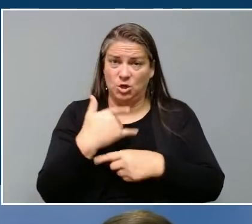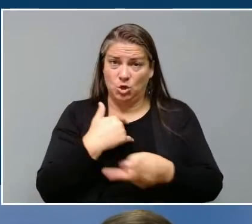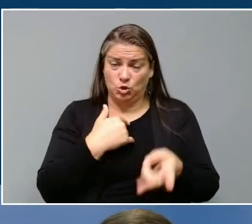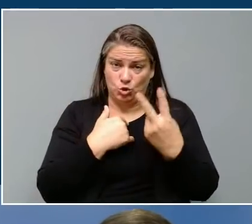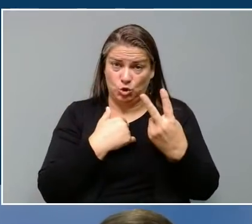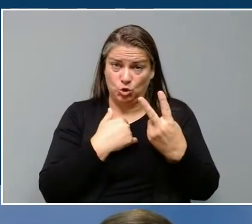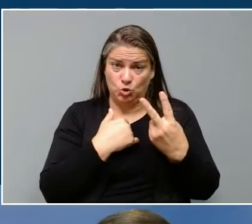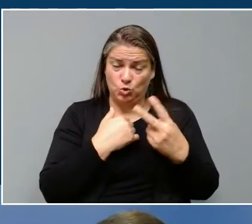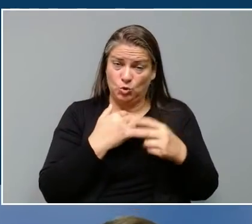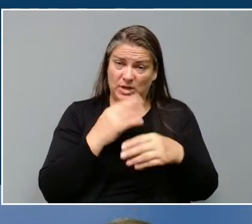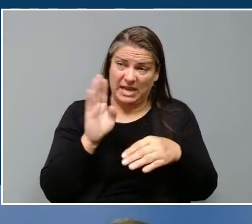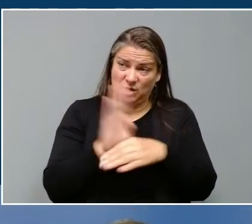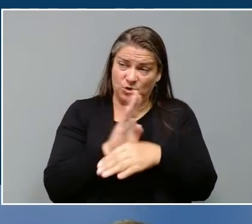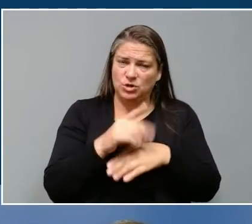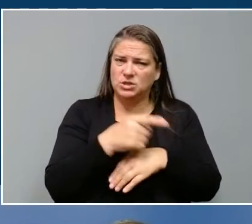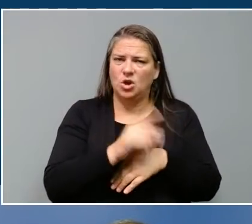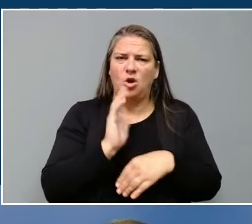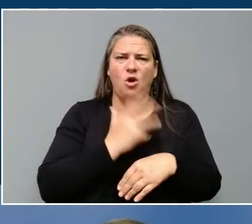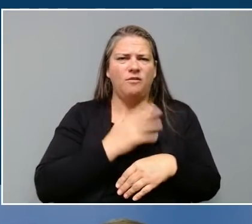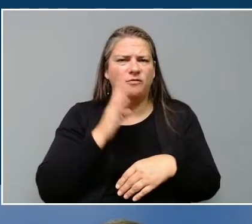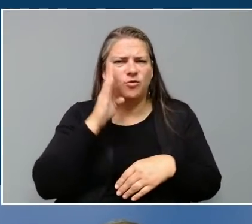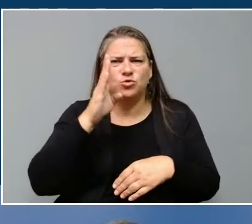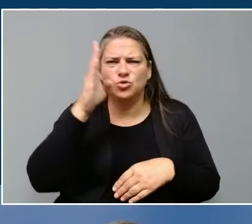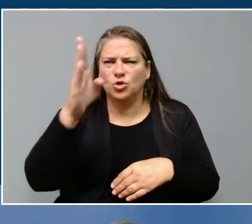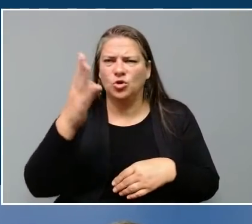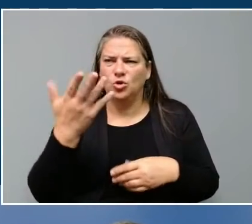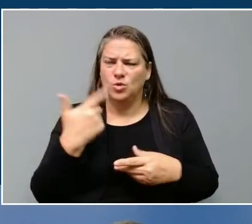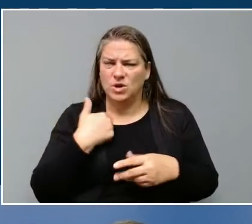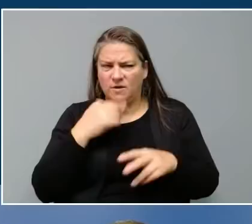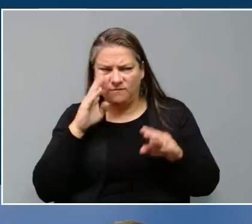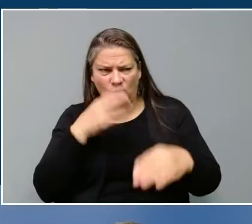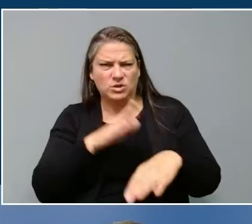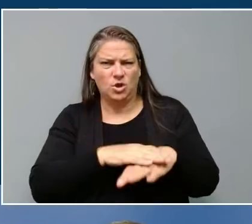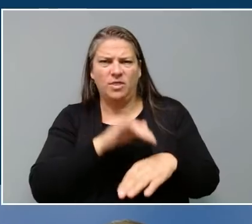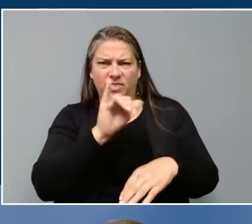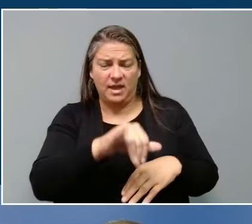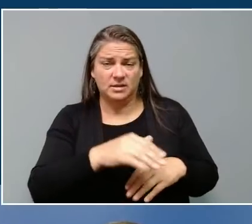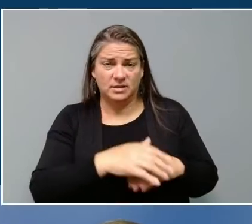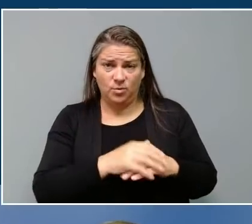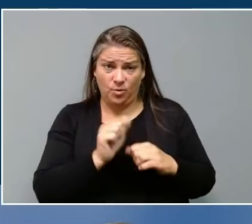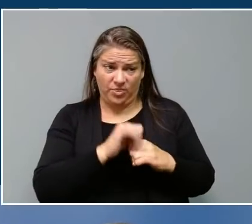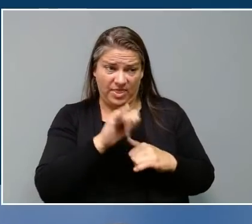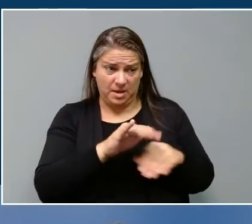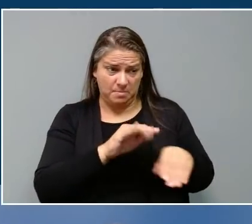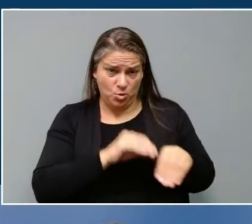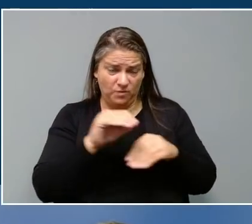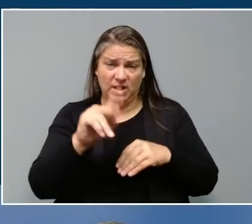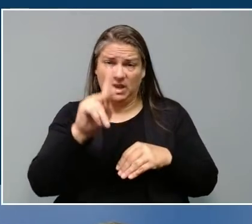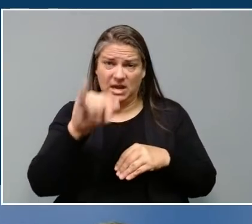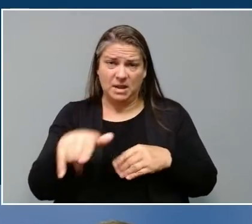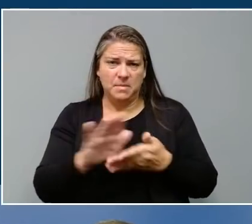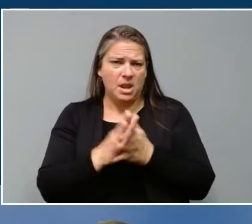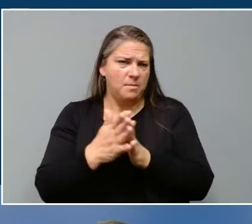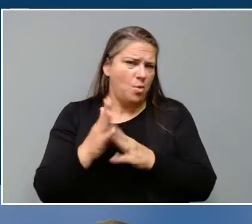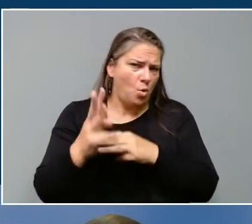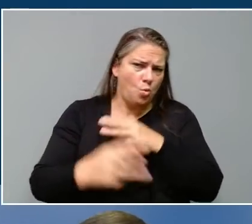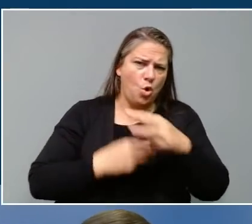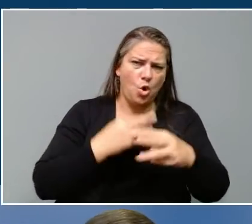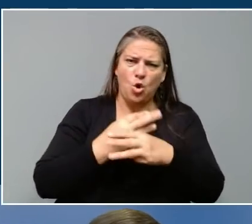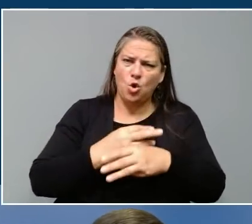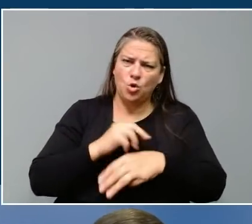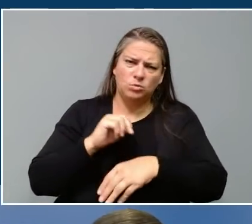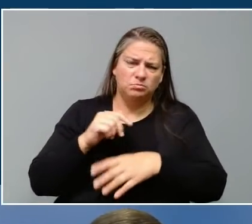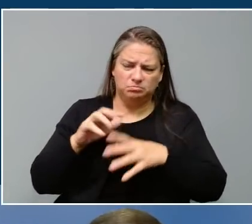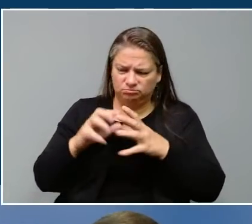future when we talk about emerging industries that we are focused on. So with this move, Kentucky will become the new worldwide home for the company's